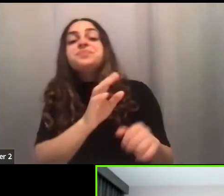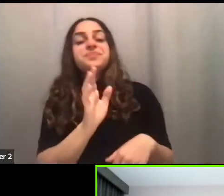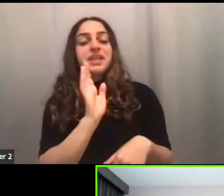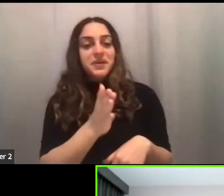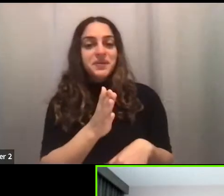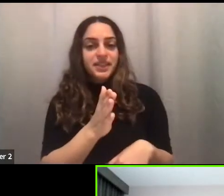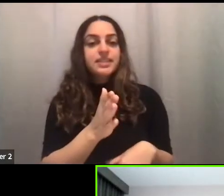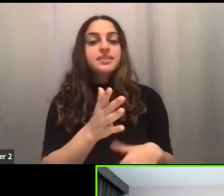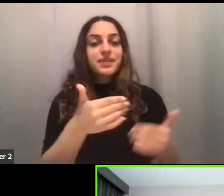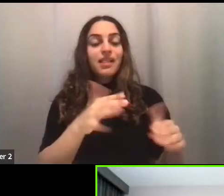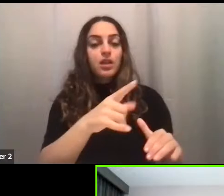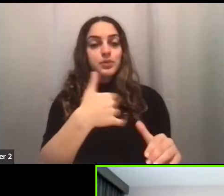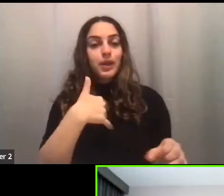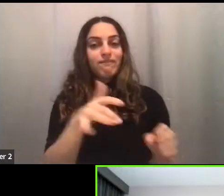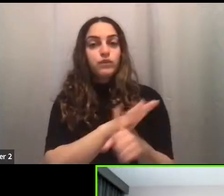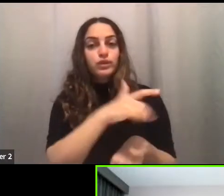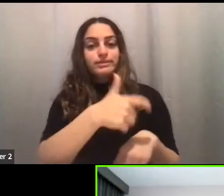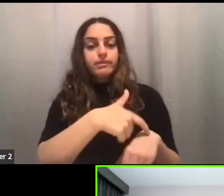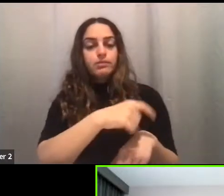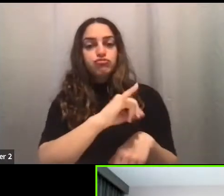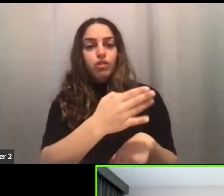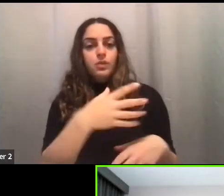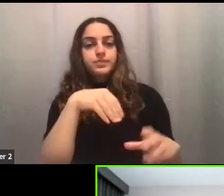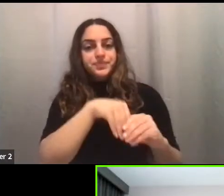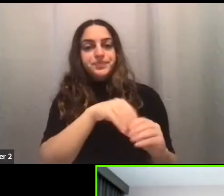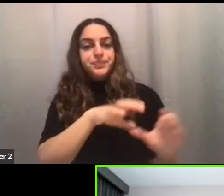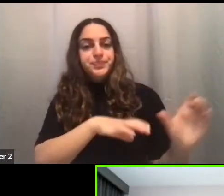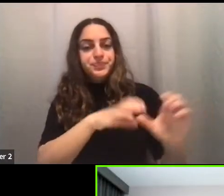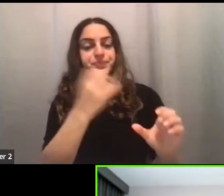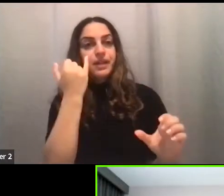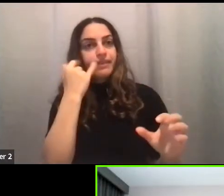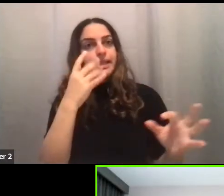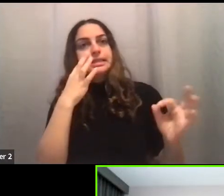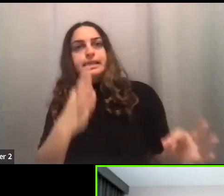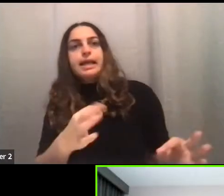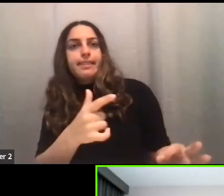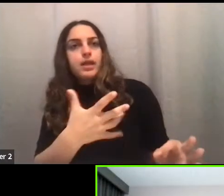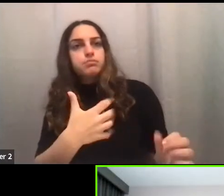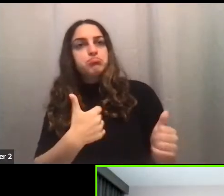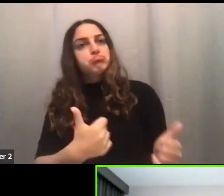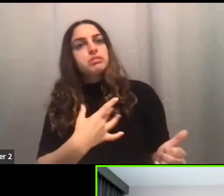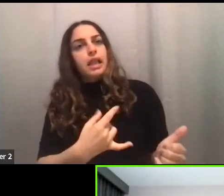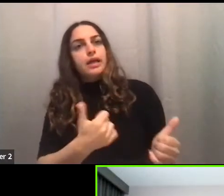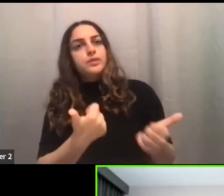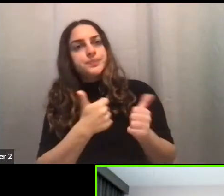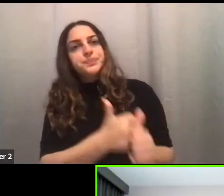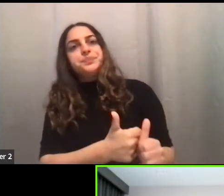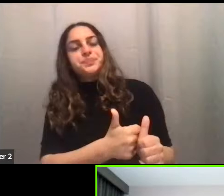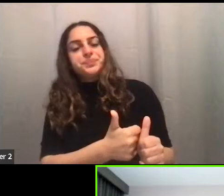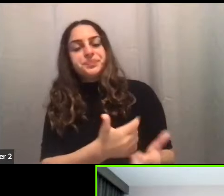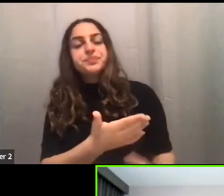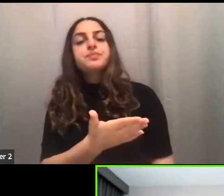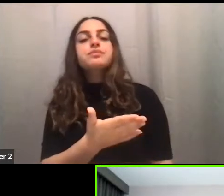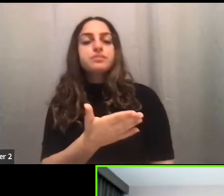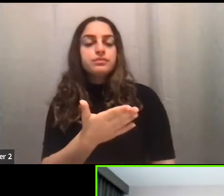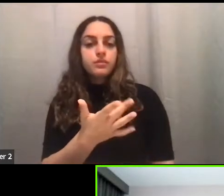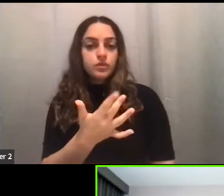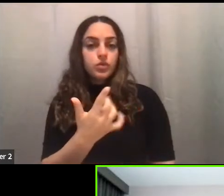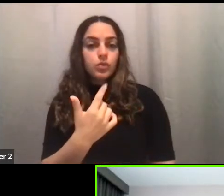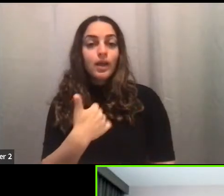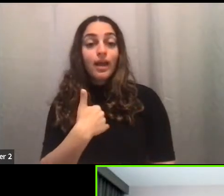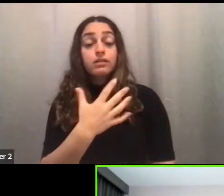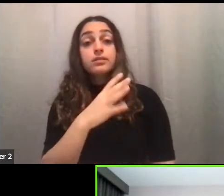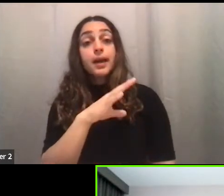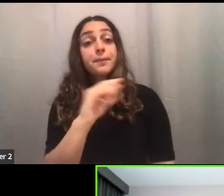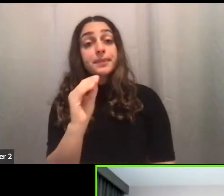full-time jobs in construction if they decided that was the course they wanted to follow and we had companies that were